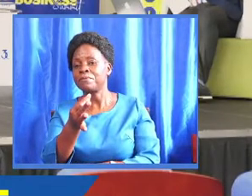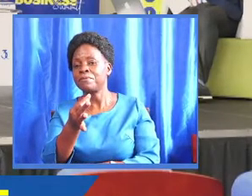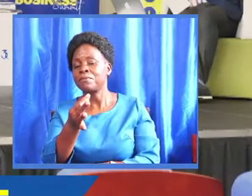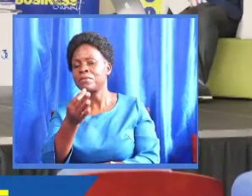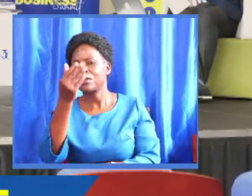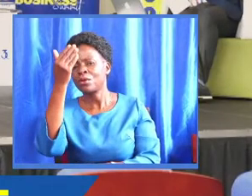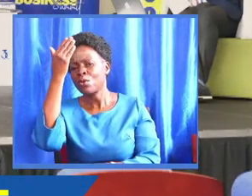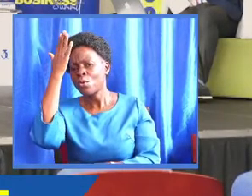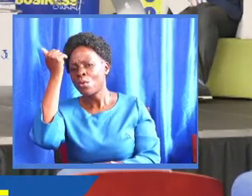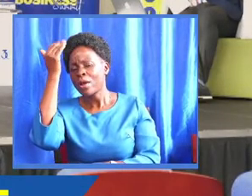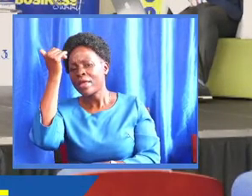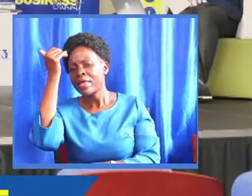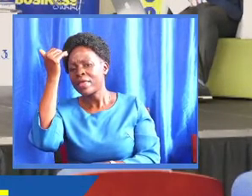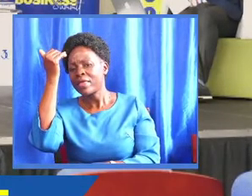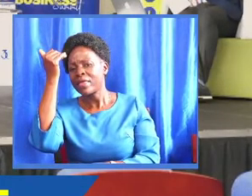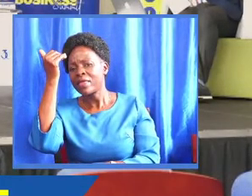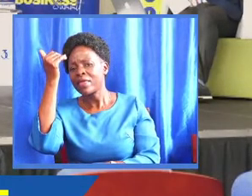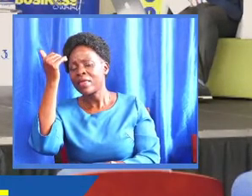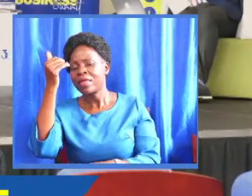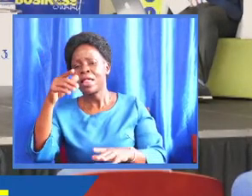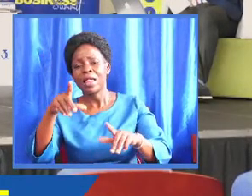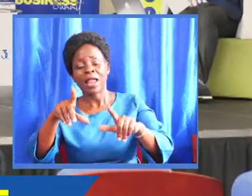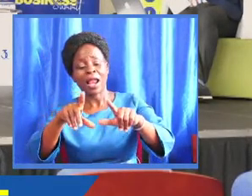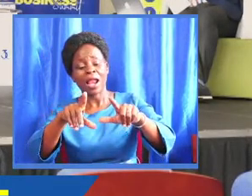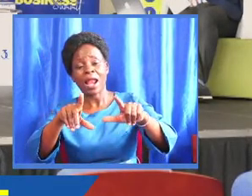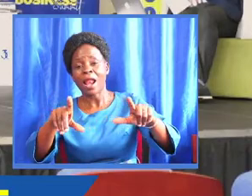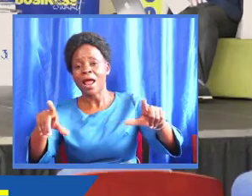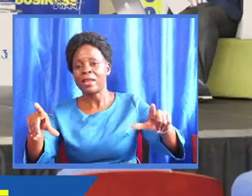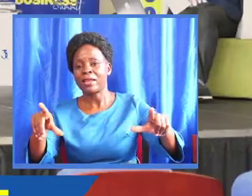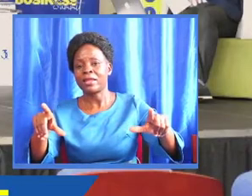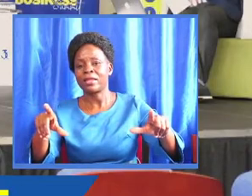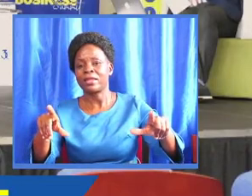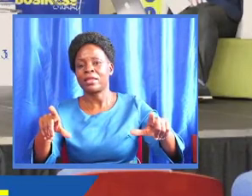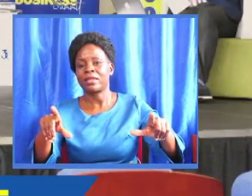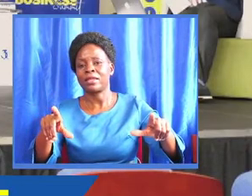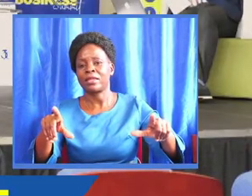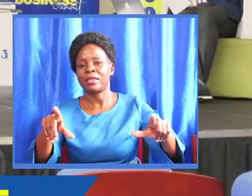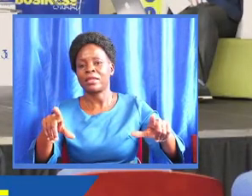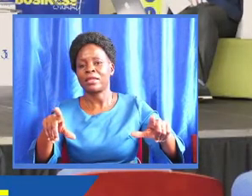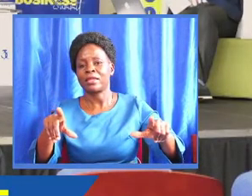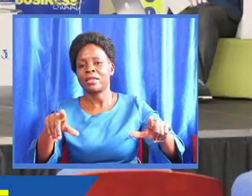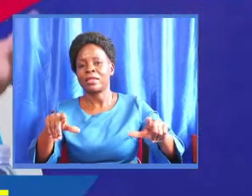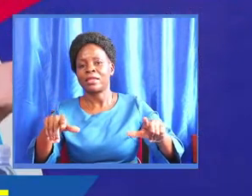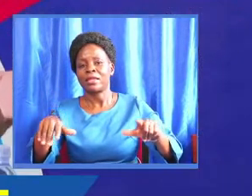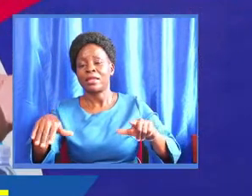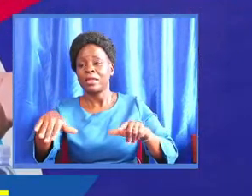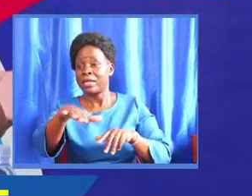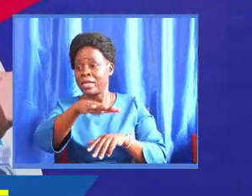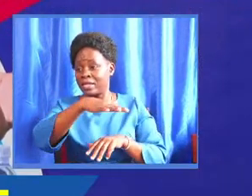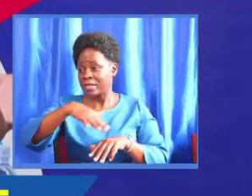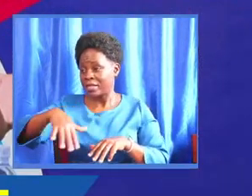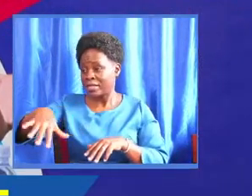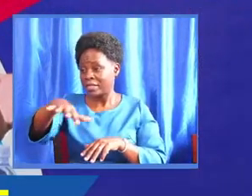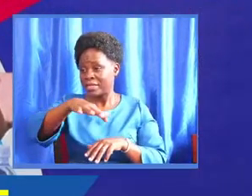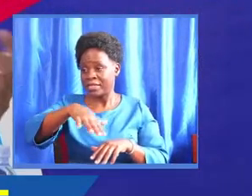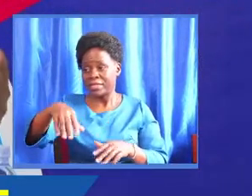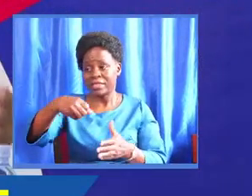Why? Because land in cities are getting expensive.